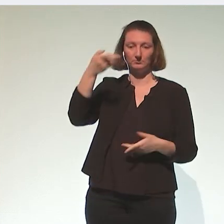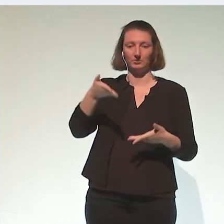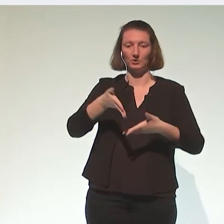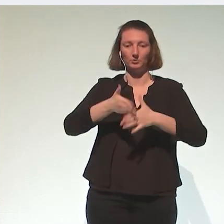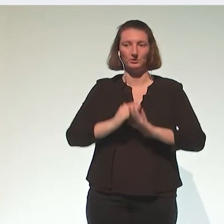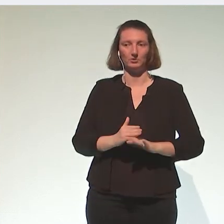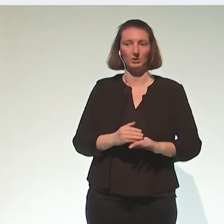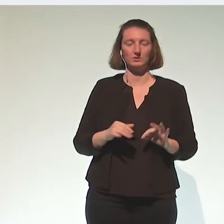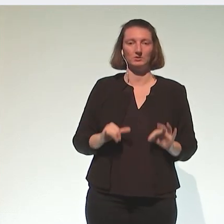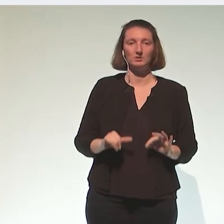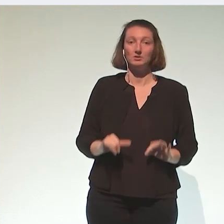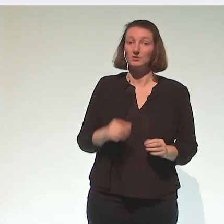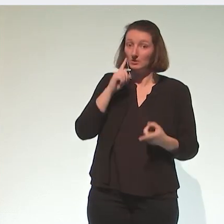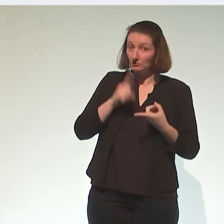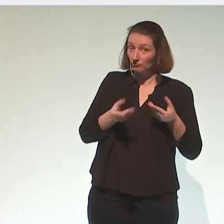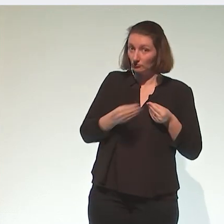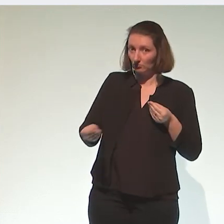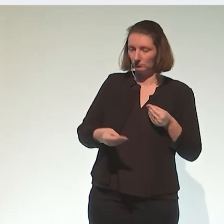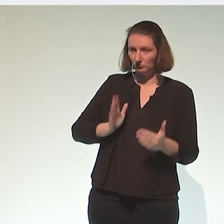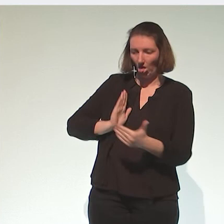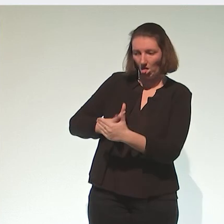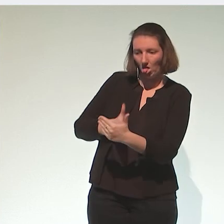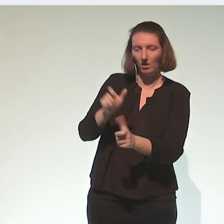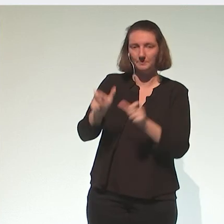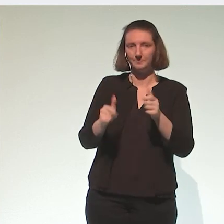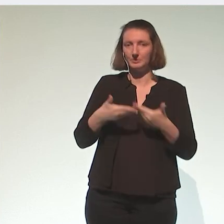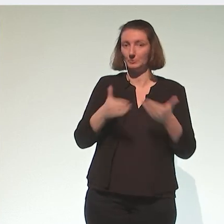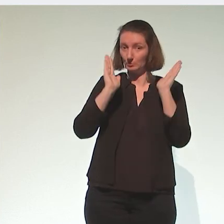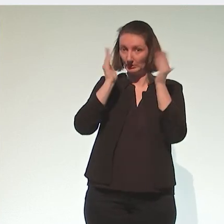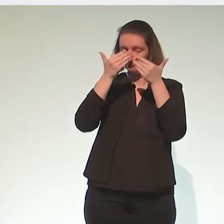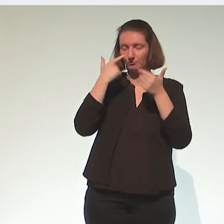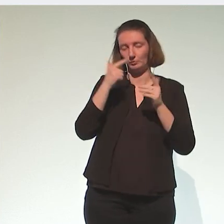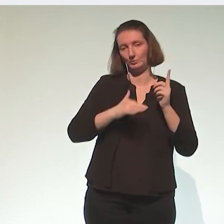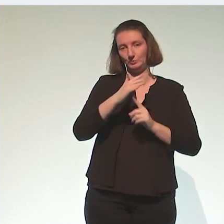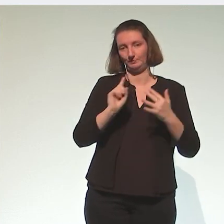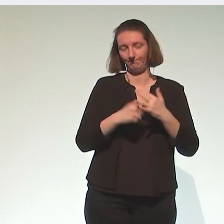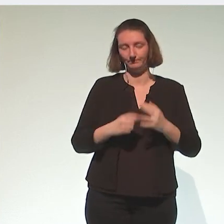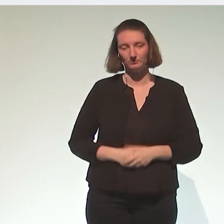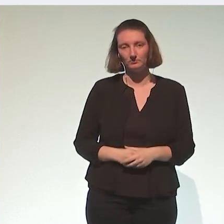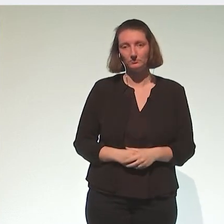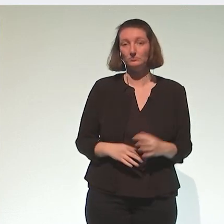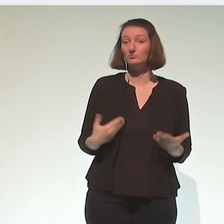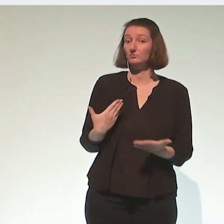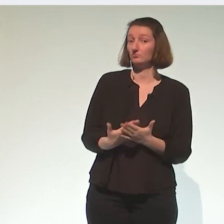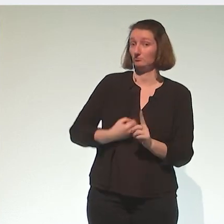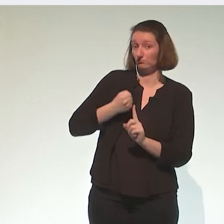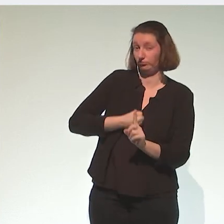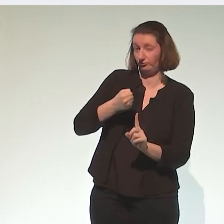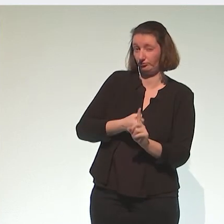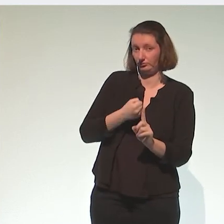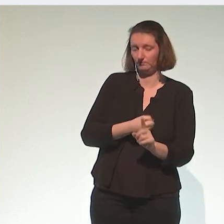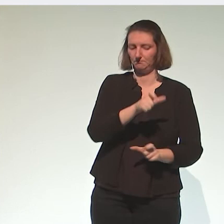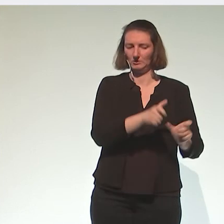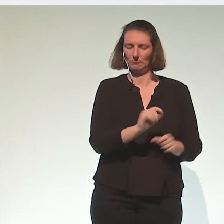autism carries a number of preconceived ideas that is an obstacle to the inclusion of the autistic people within our communities.